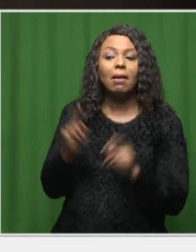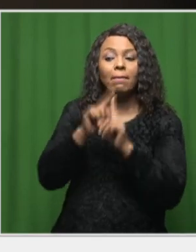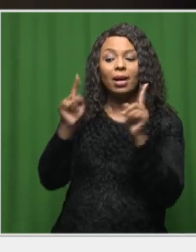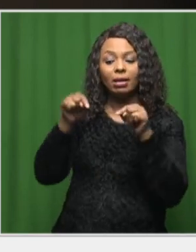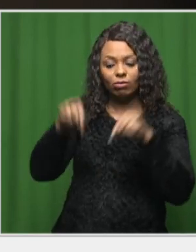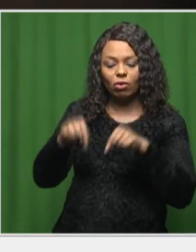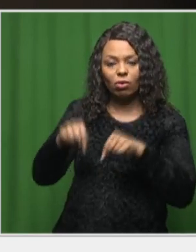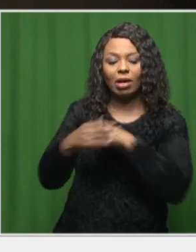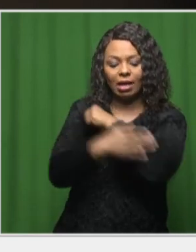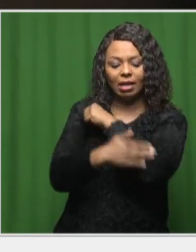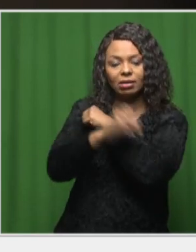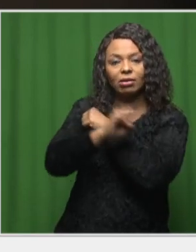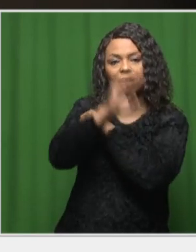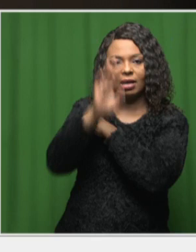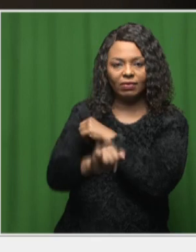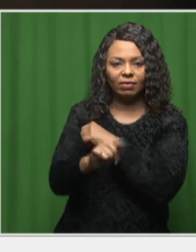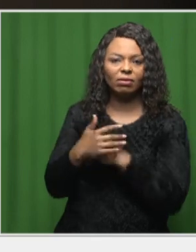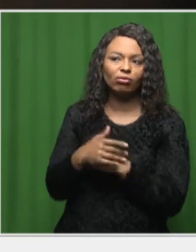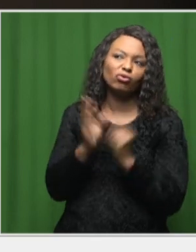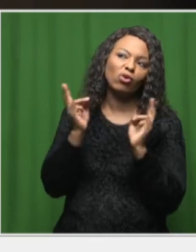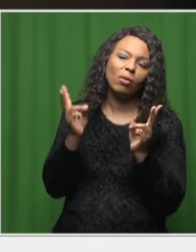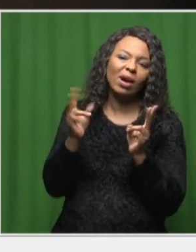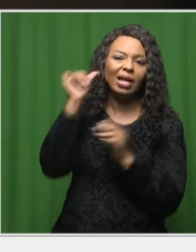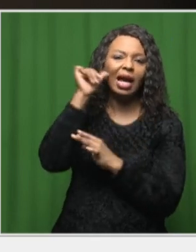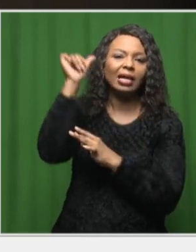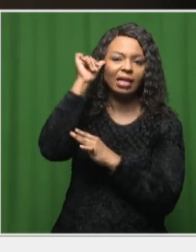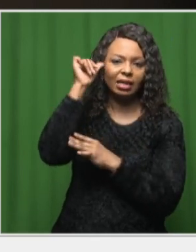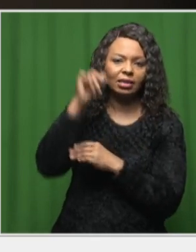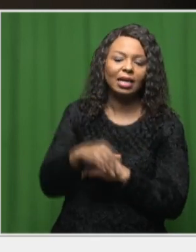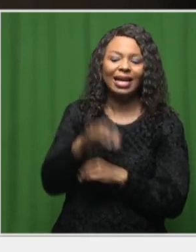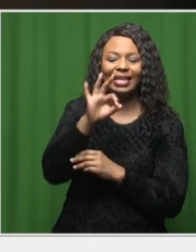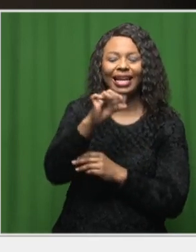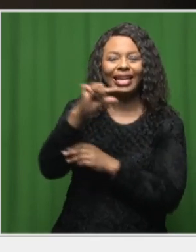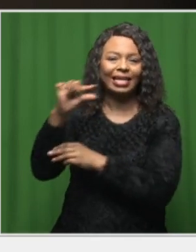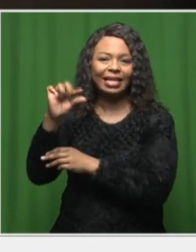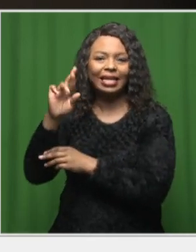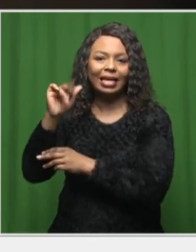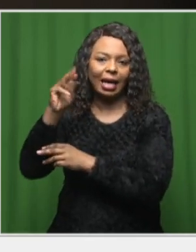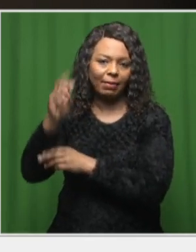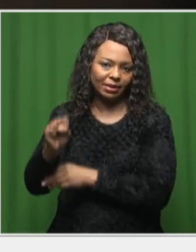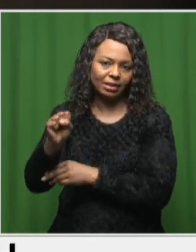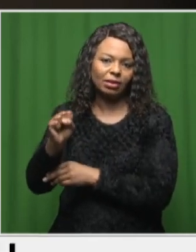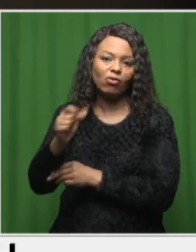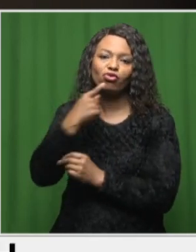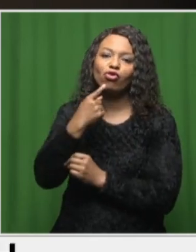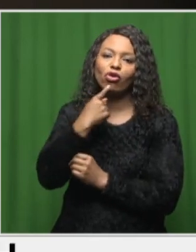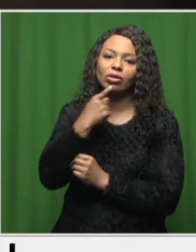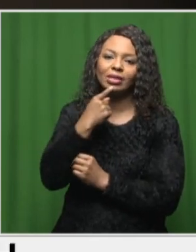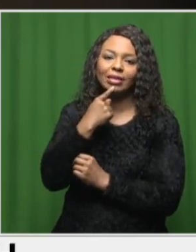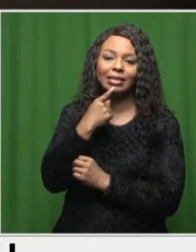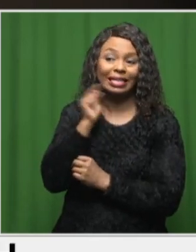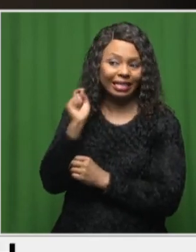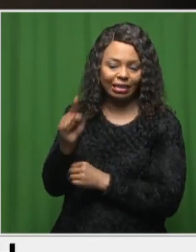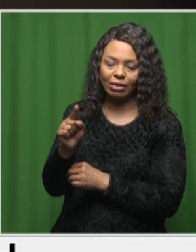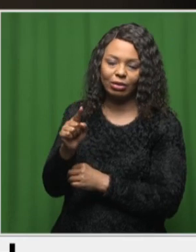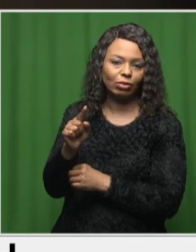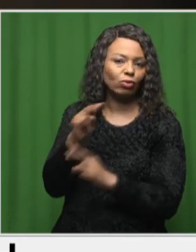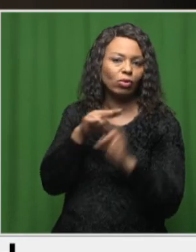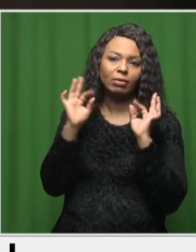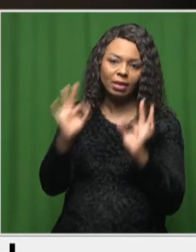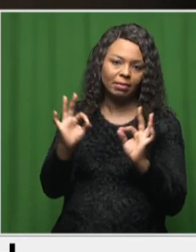Africa, we, on average, adults take 3 grams more than they should. So the evidence is showing us